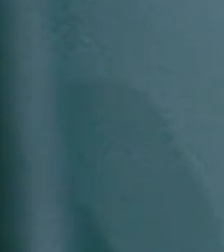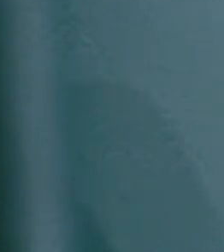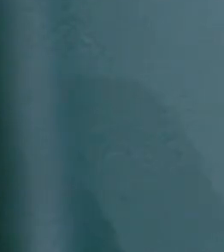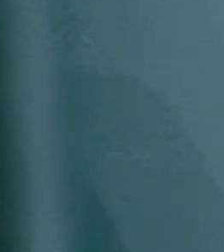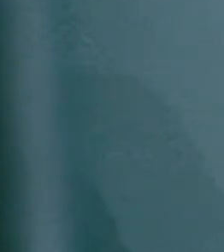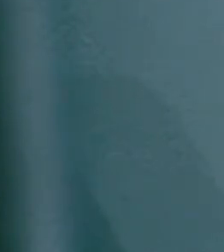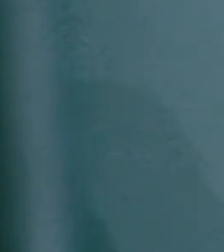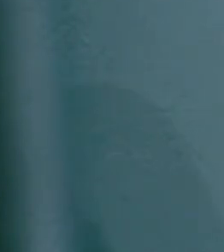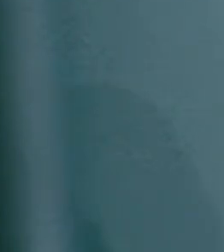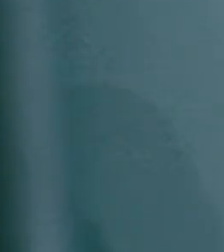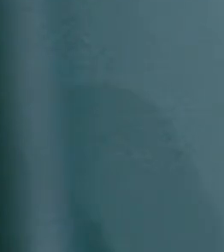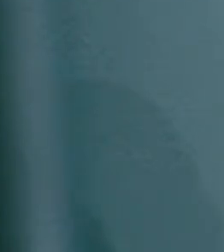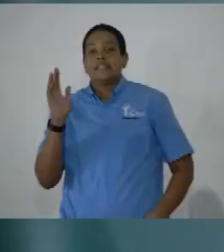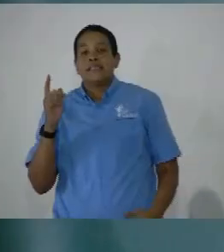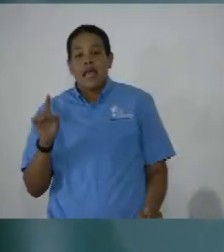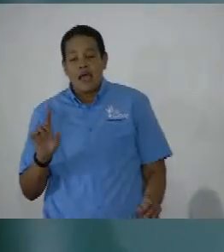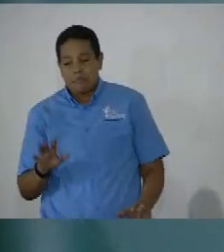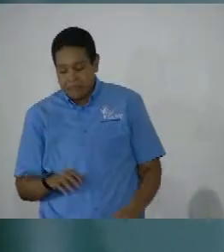Statements by ministers,